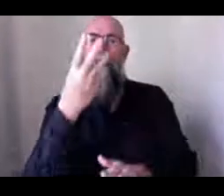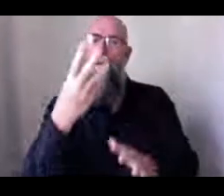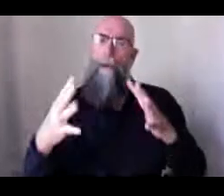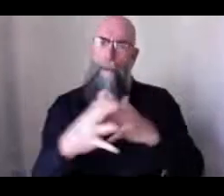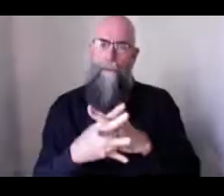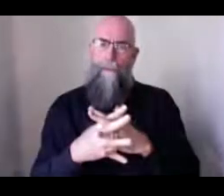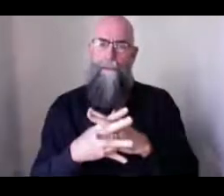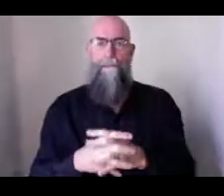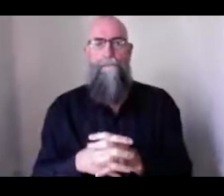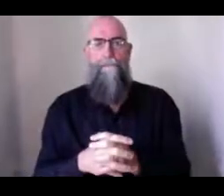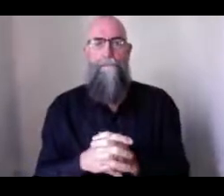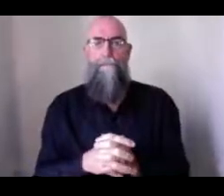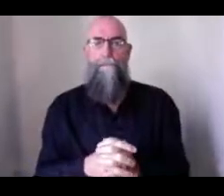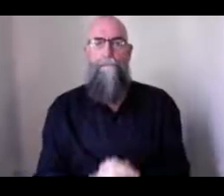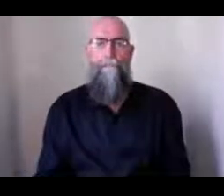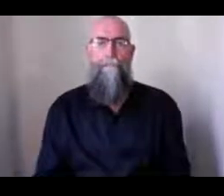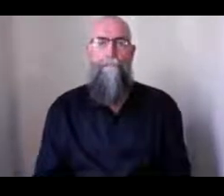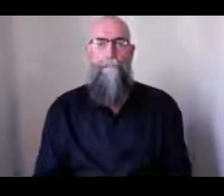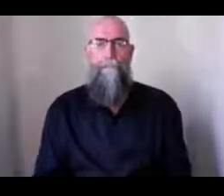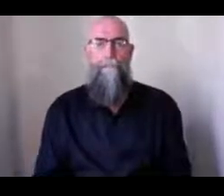Next slide, please.